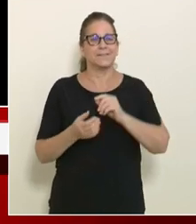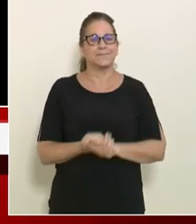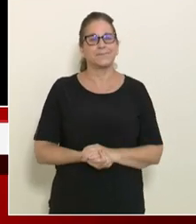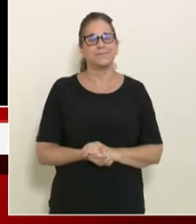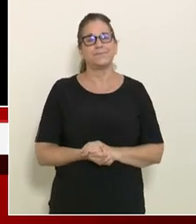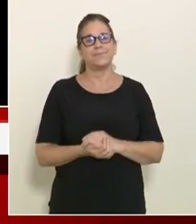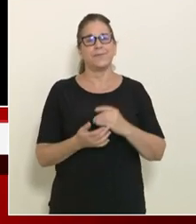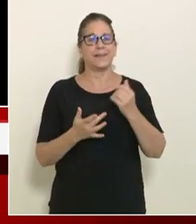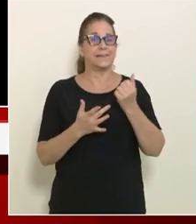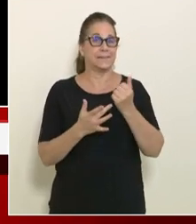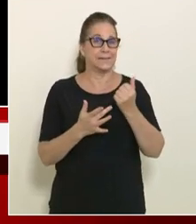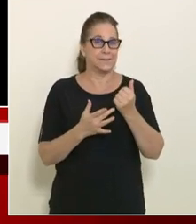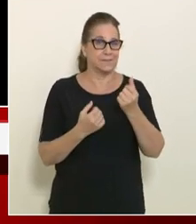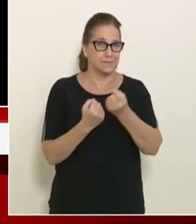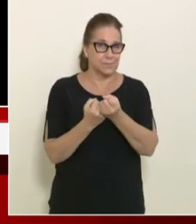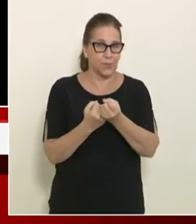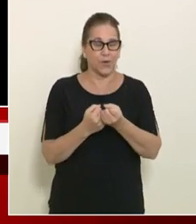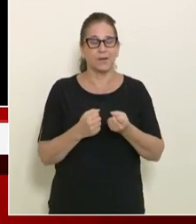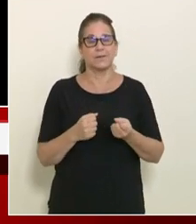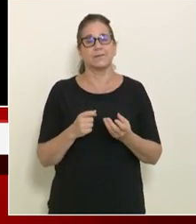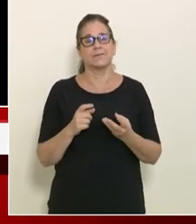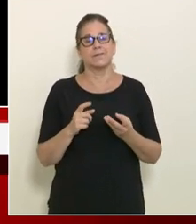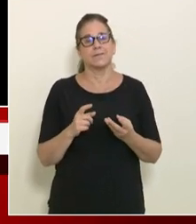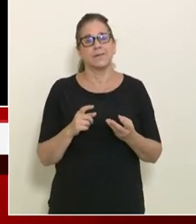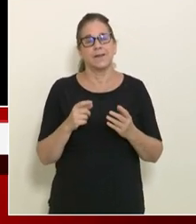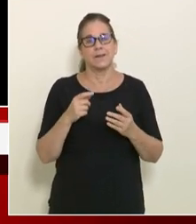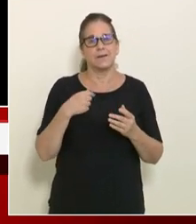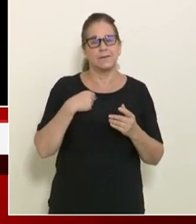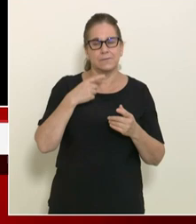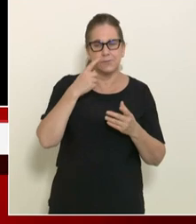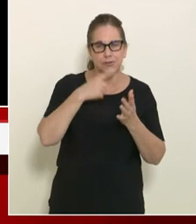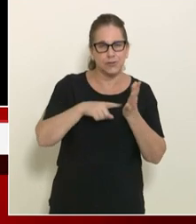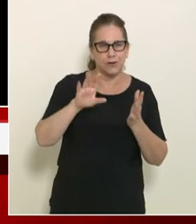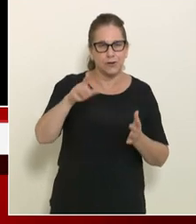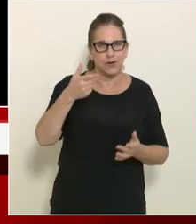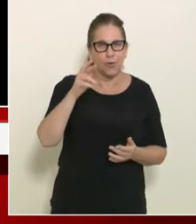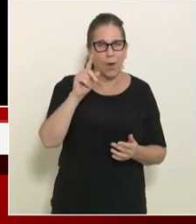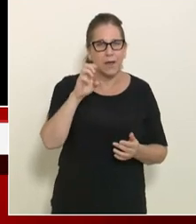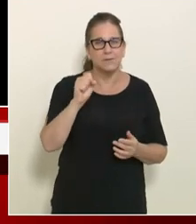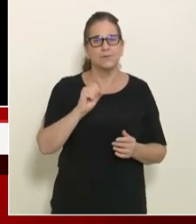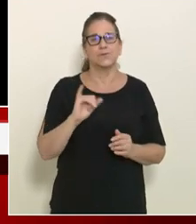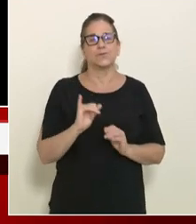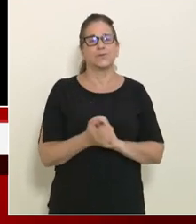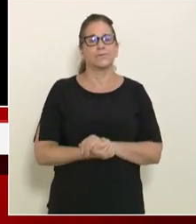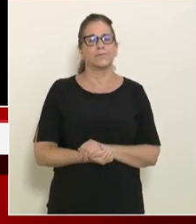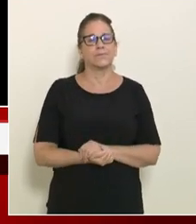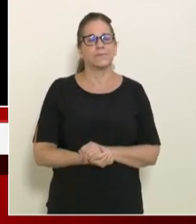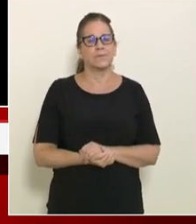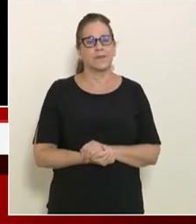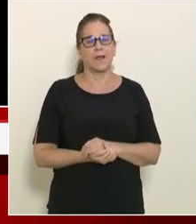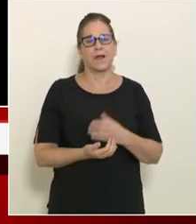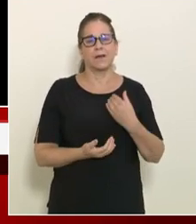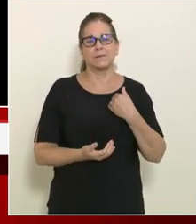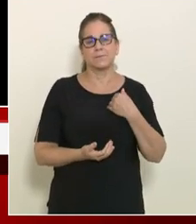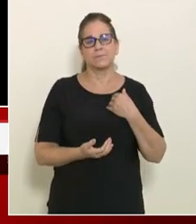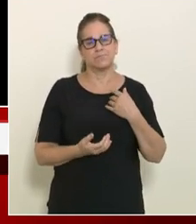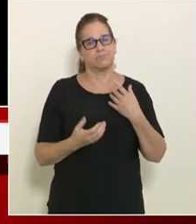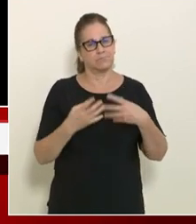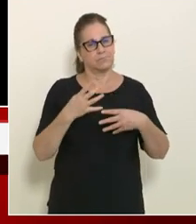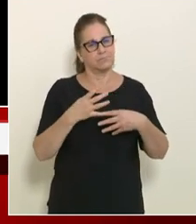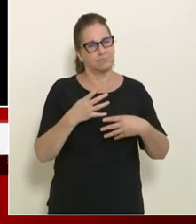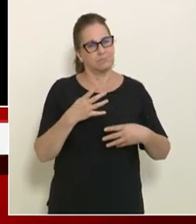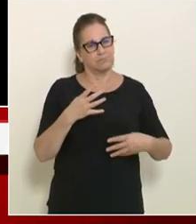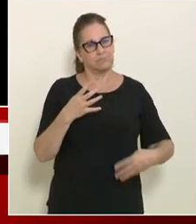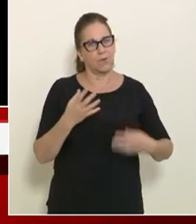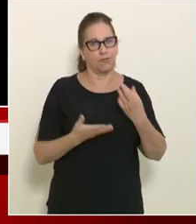attendance guidance, grading, all the information on the essential resources that we're providing, some of the mental health